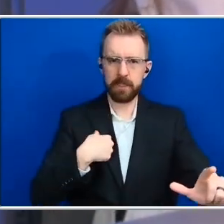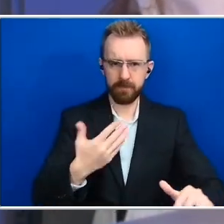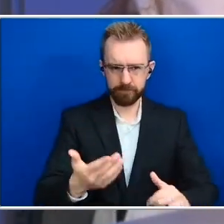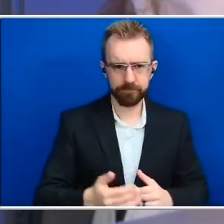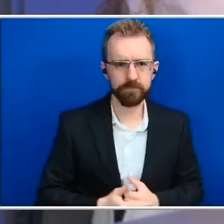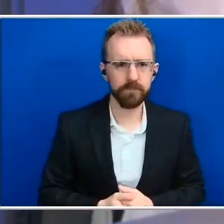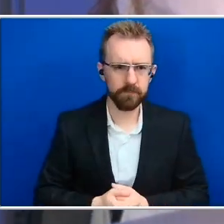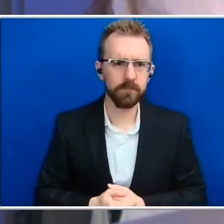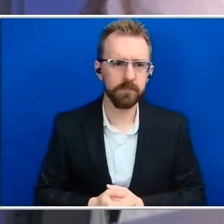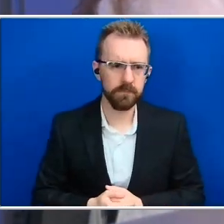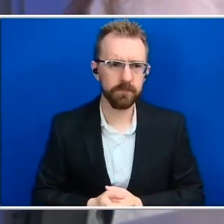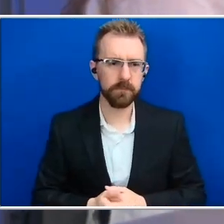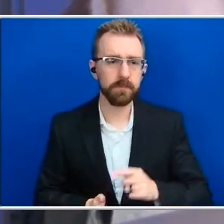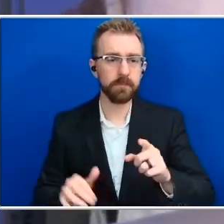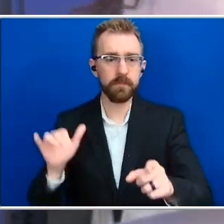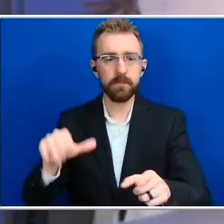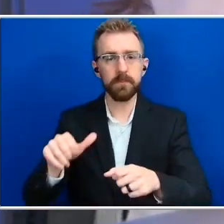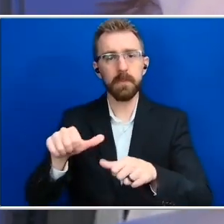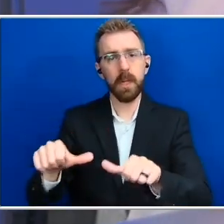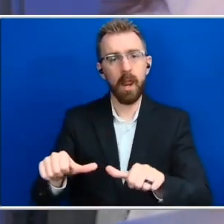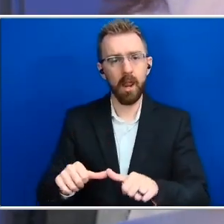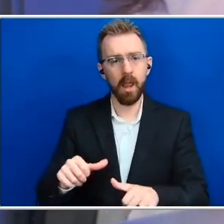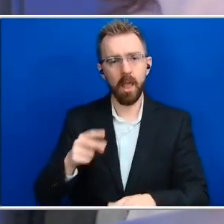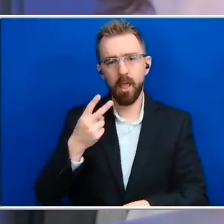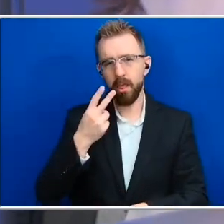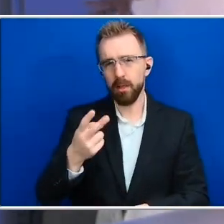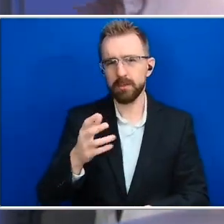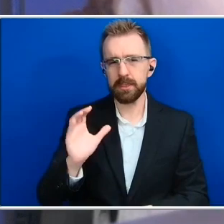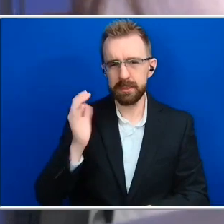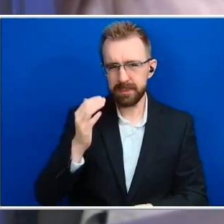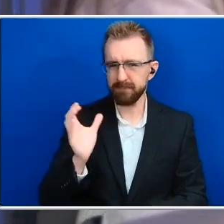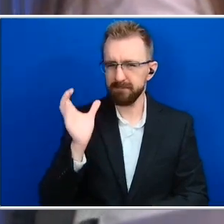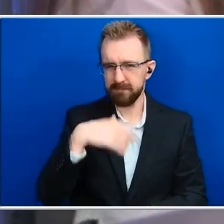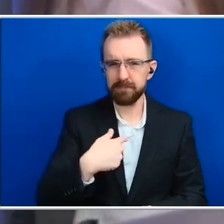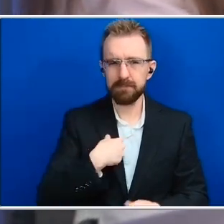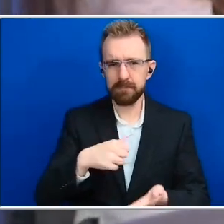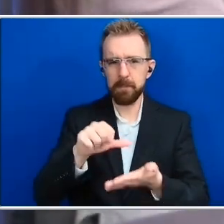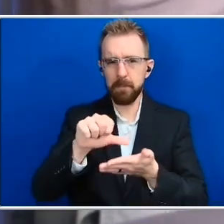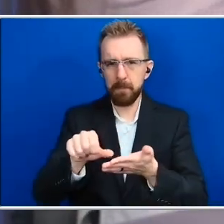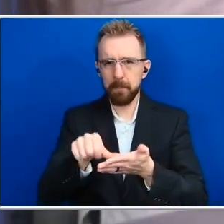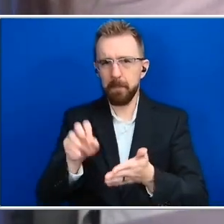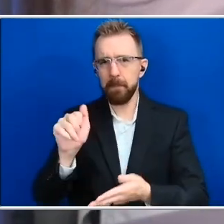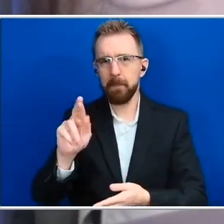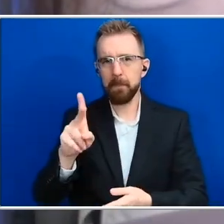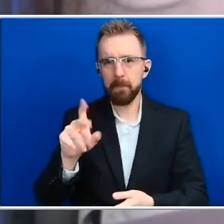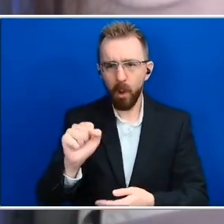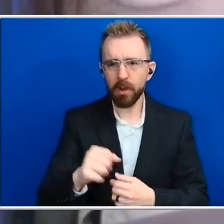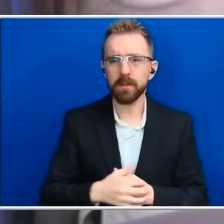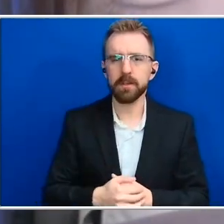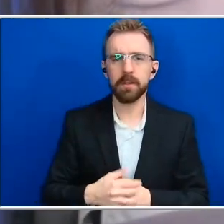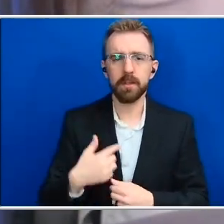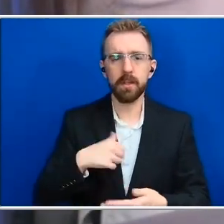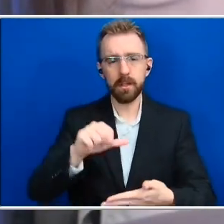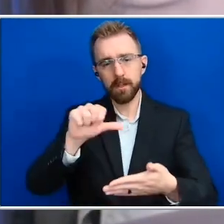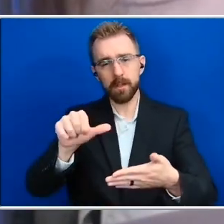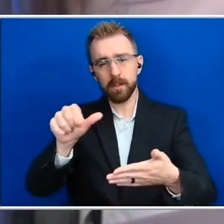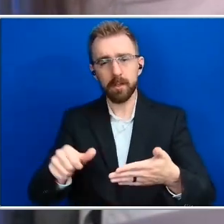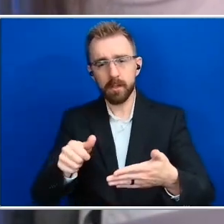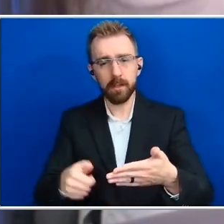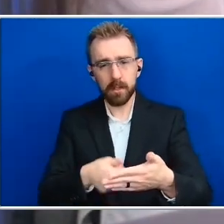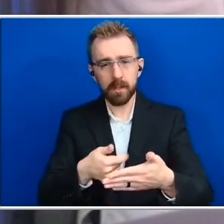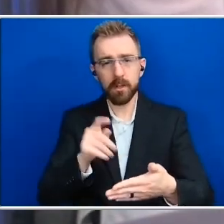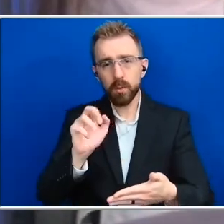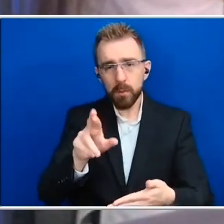This is the area that looks abnormal, and I'm making marks on it. As I said, I mark around the tumor, but also a rim